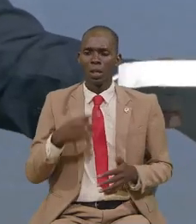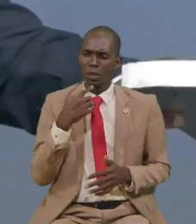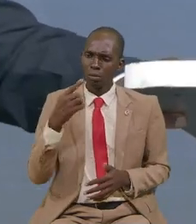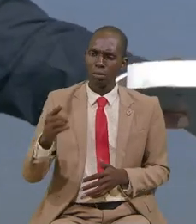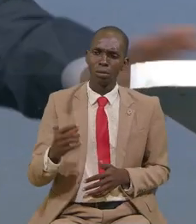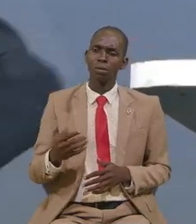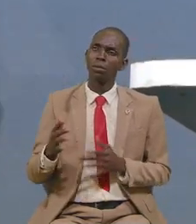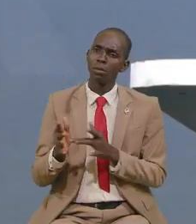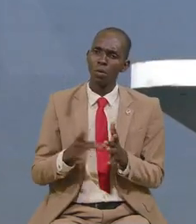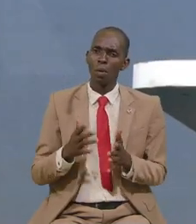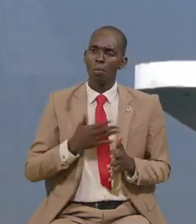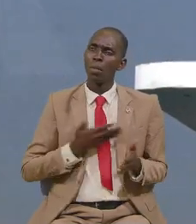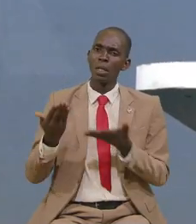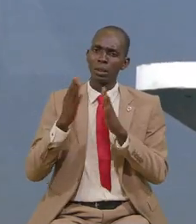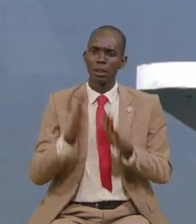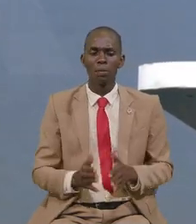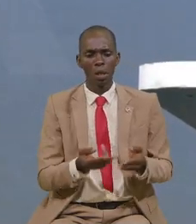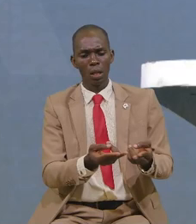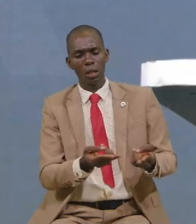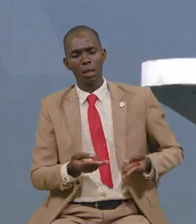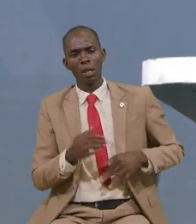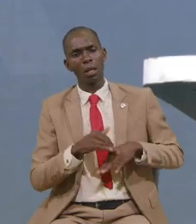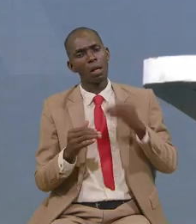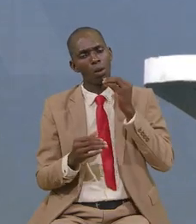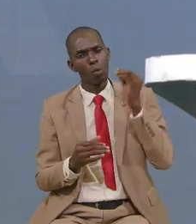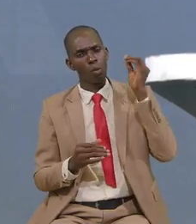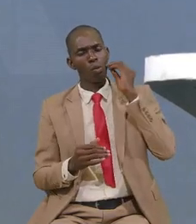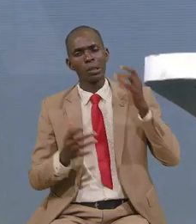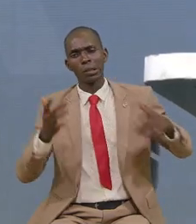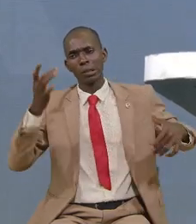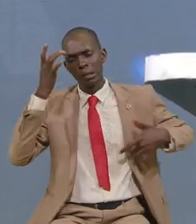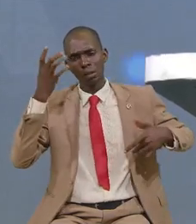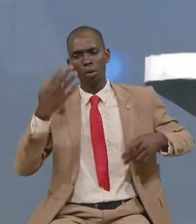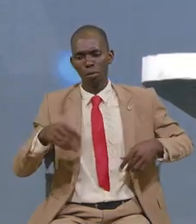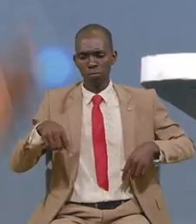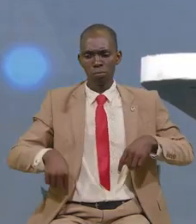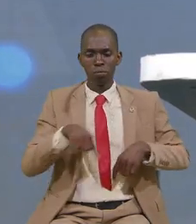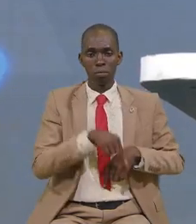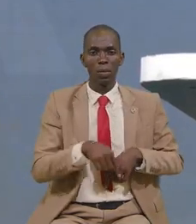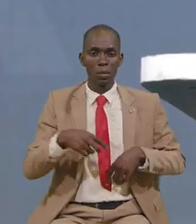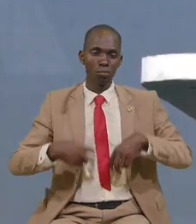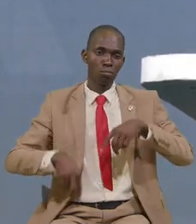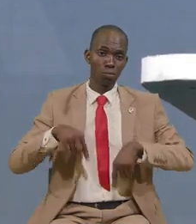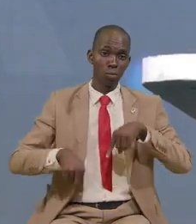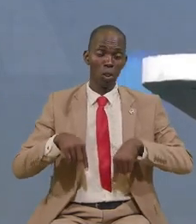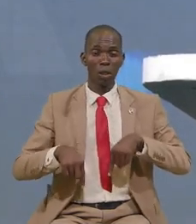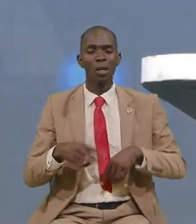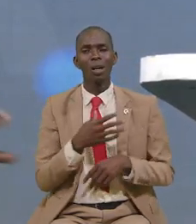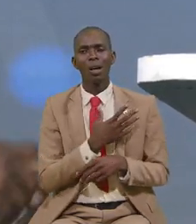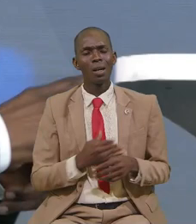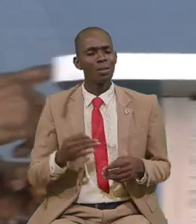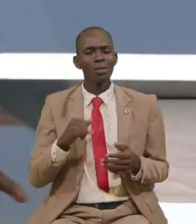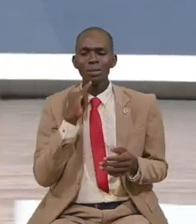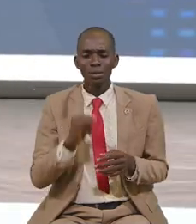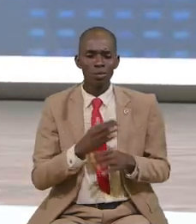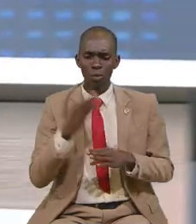servant lies at home, sick of paralysis, and was totally impotent,